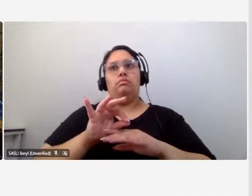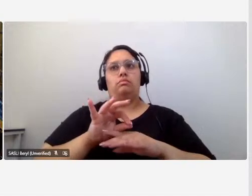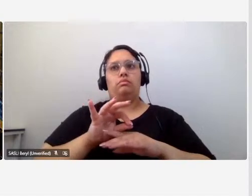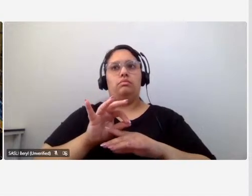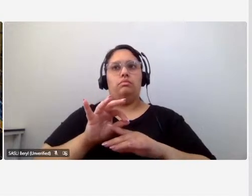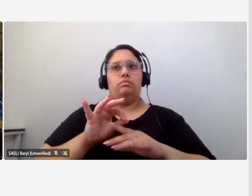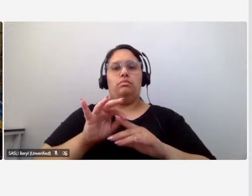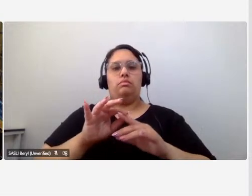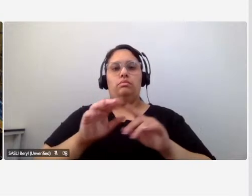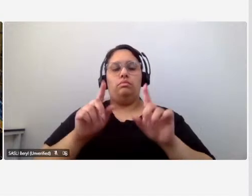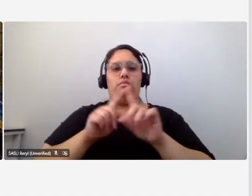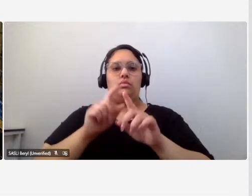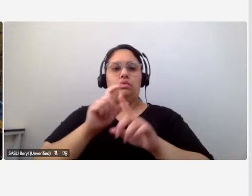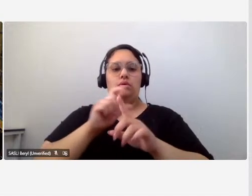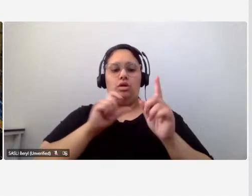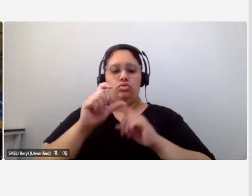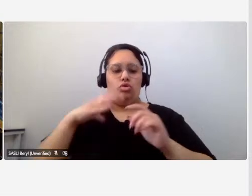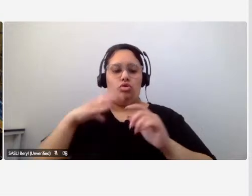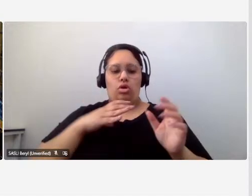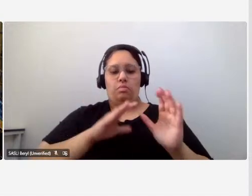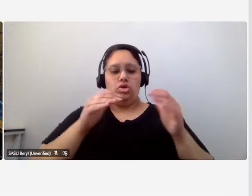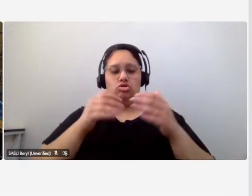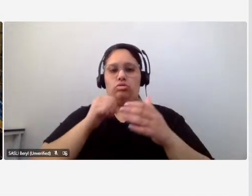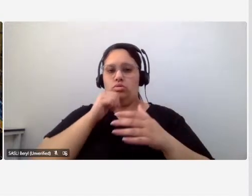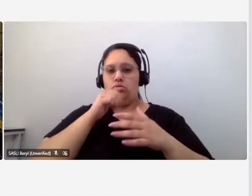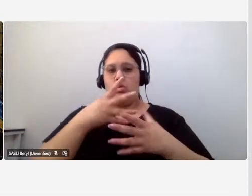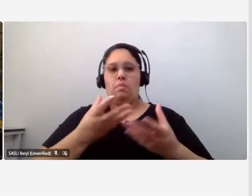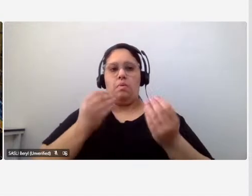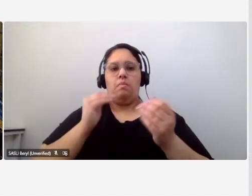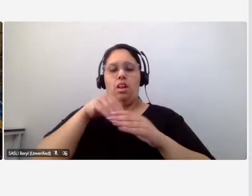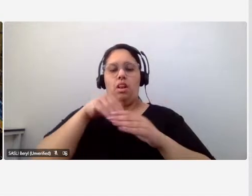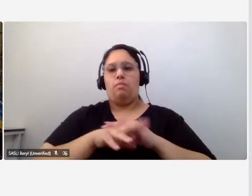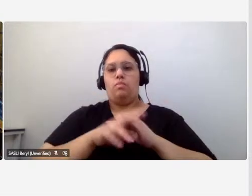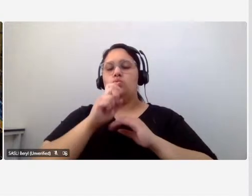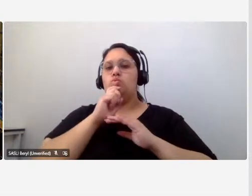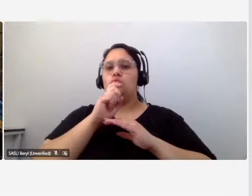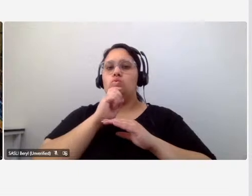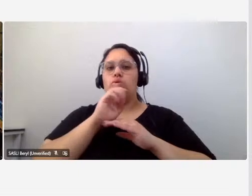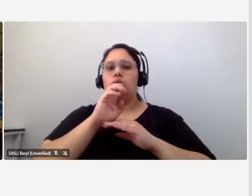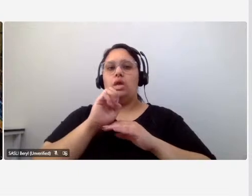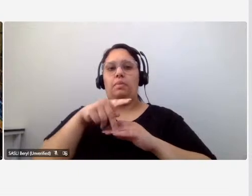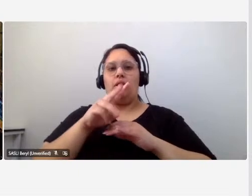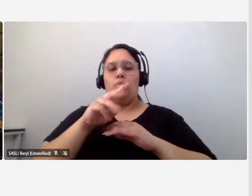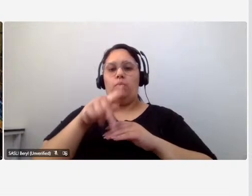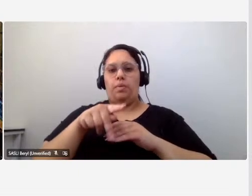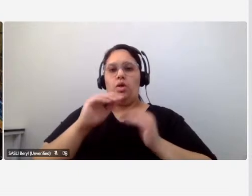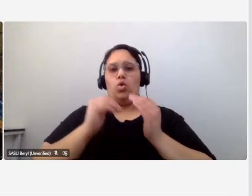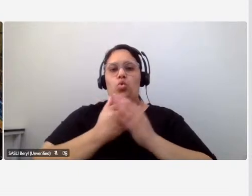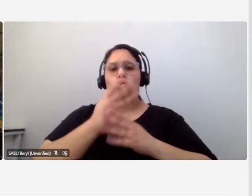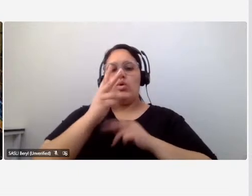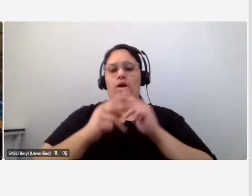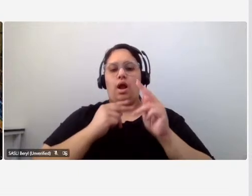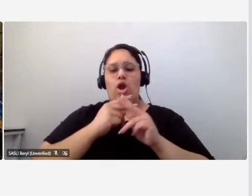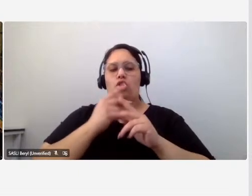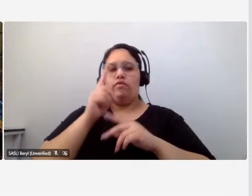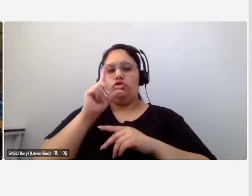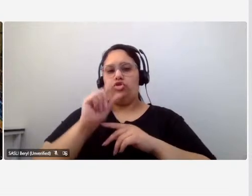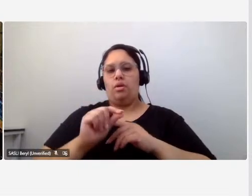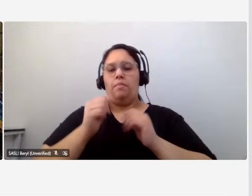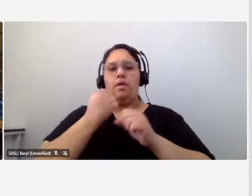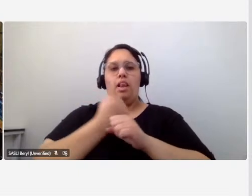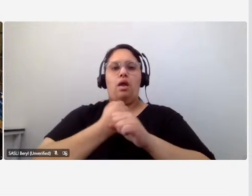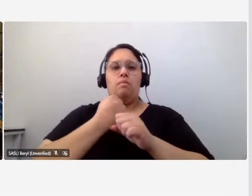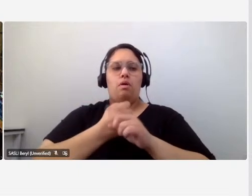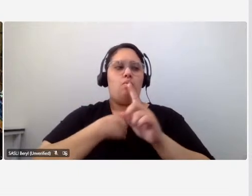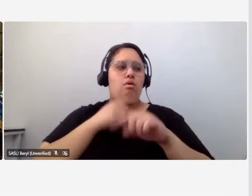Cultural Commission doesn't get to a bandwagon of using EPWP as a new form of cheap labor. Unfortunately,